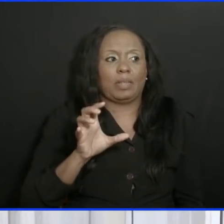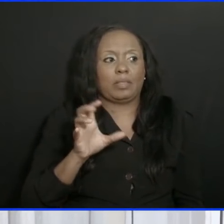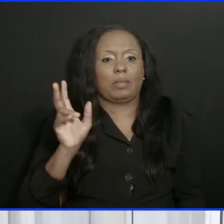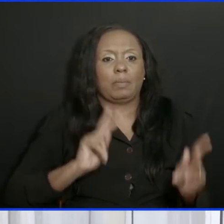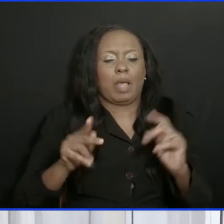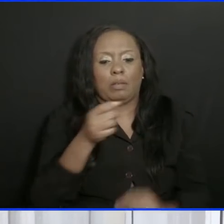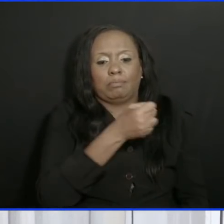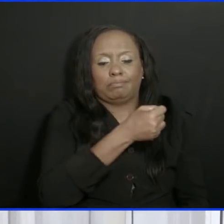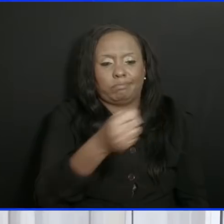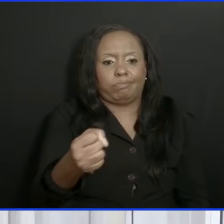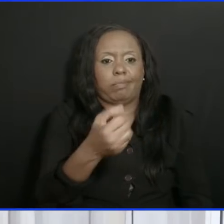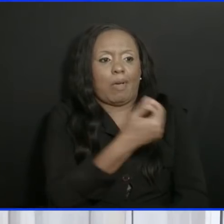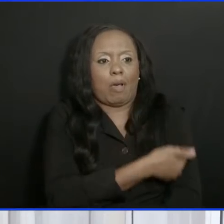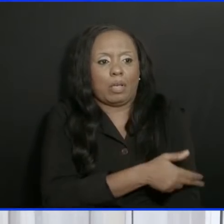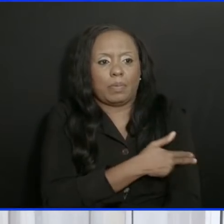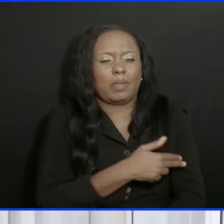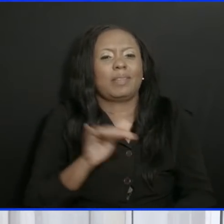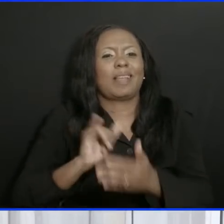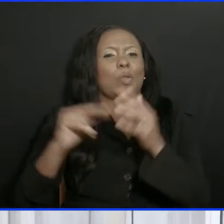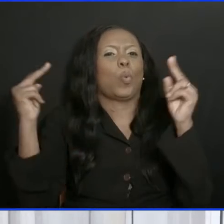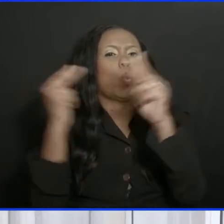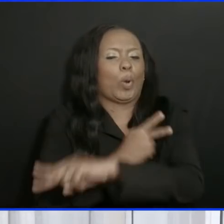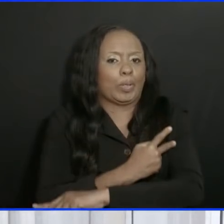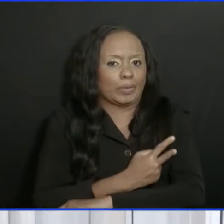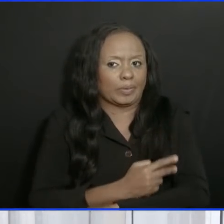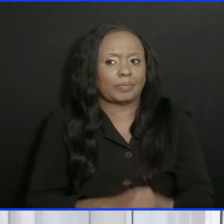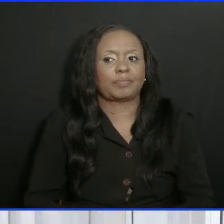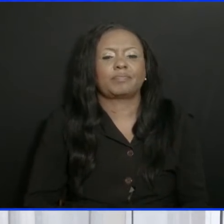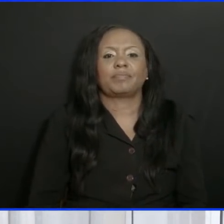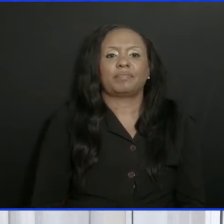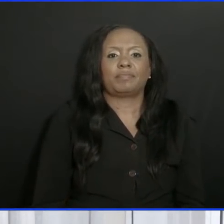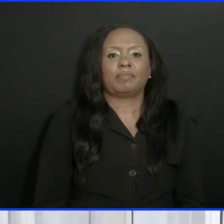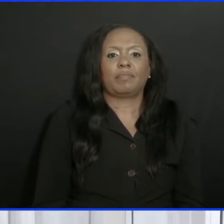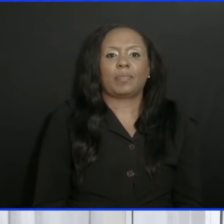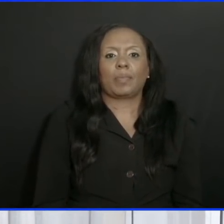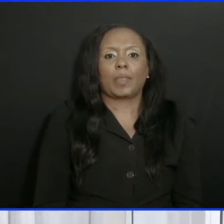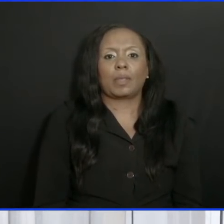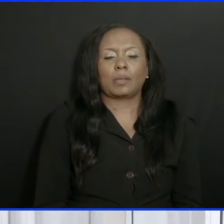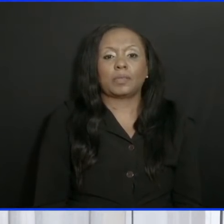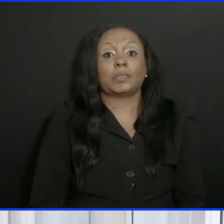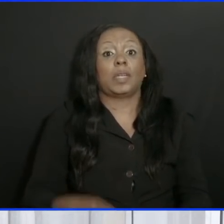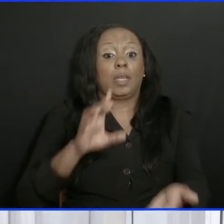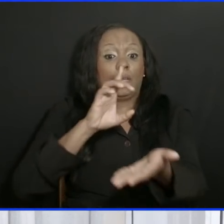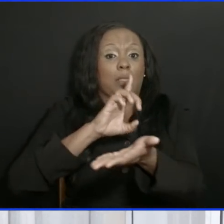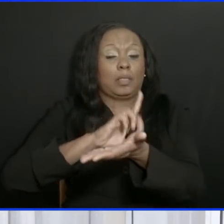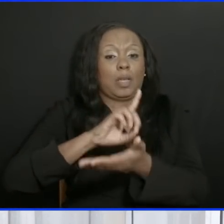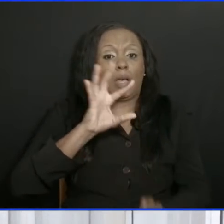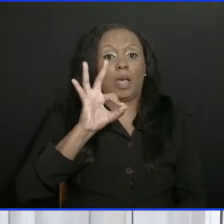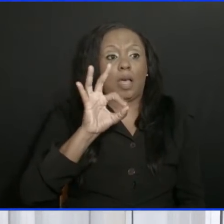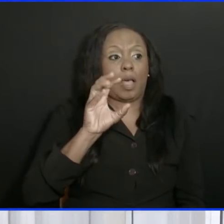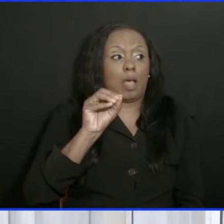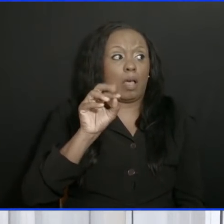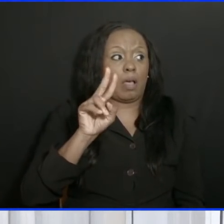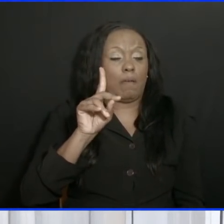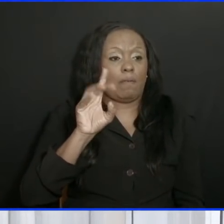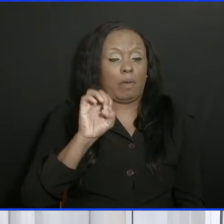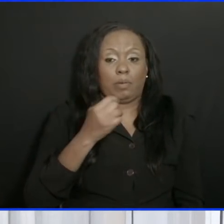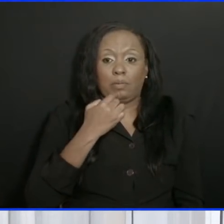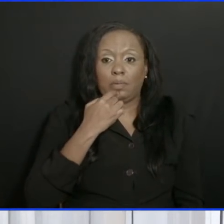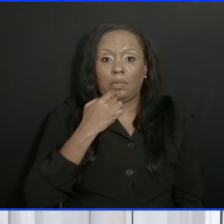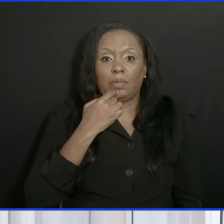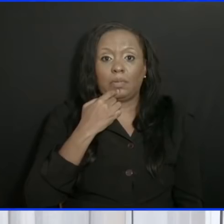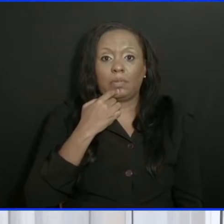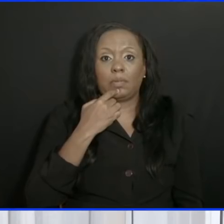time. I am here to tell you that Dr. Ford has already advised us that at its height in November, we had